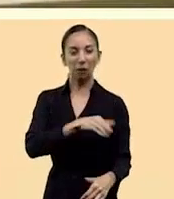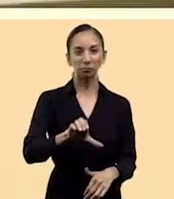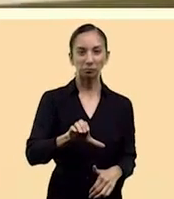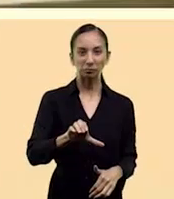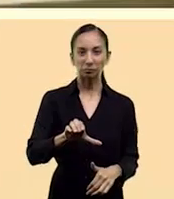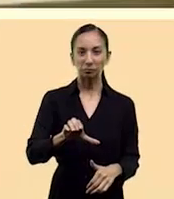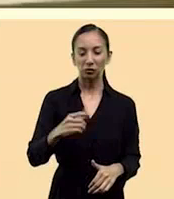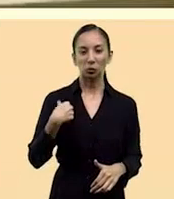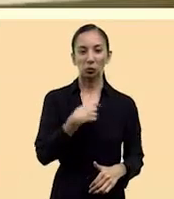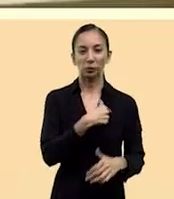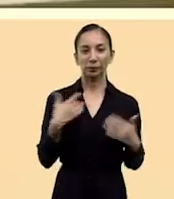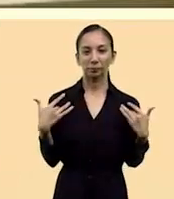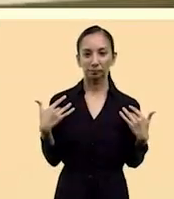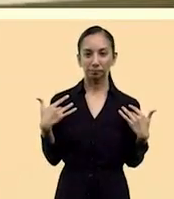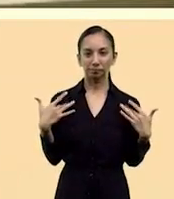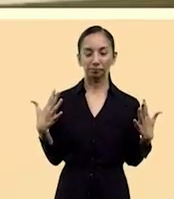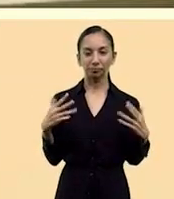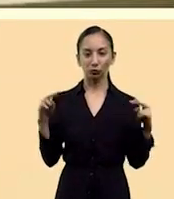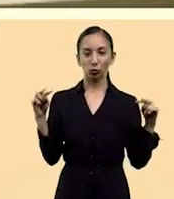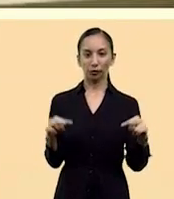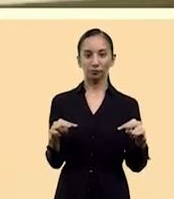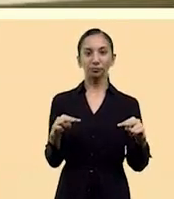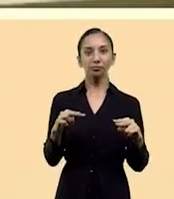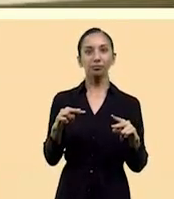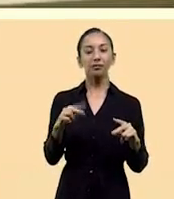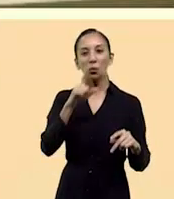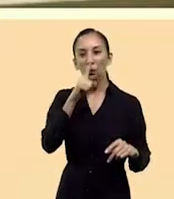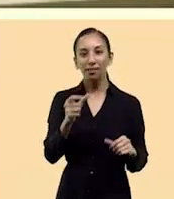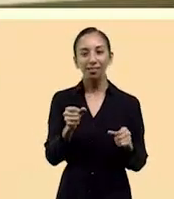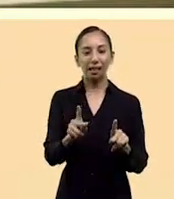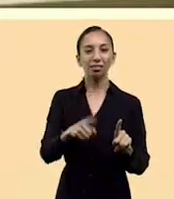of the center and this top-down driven monolith to